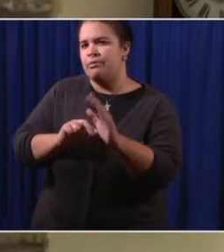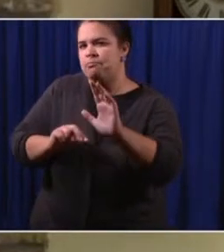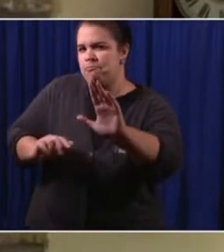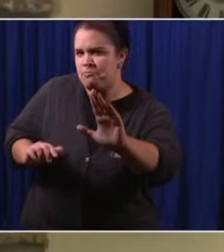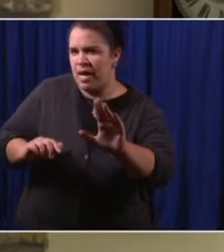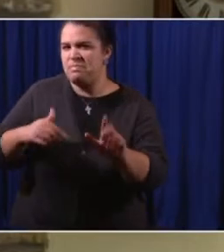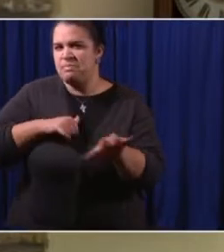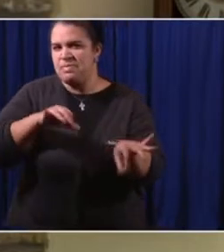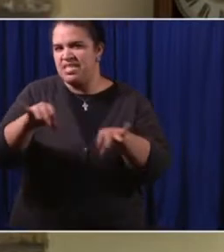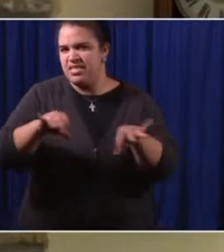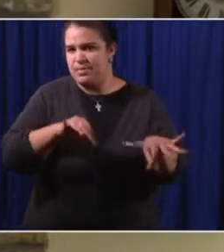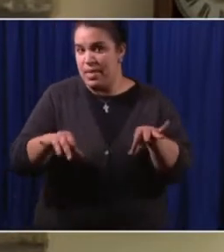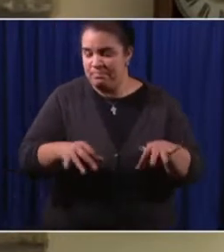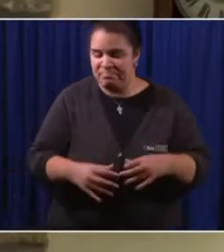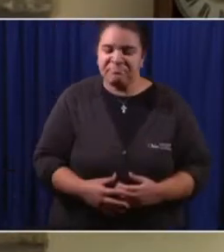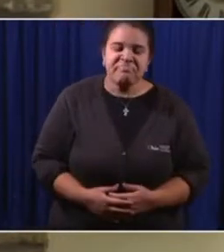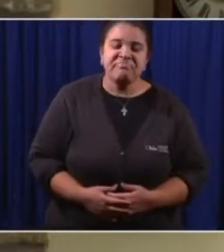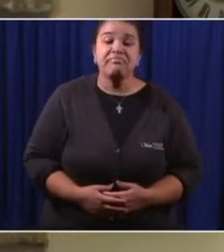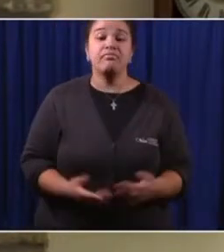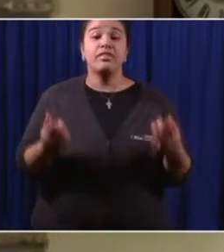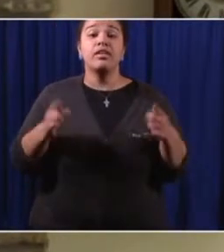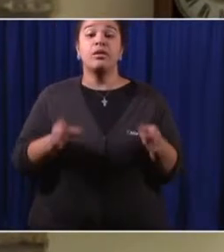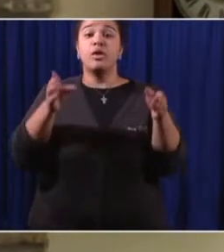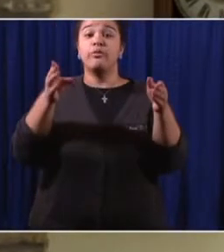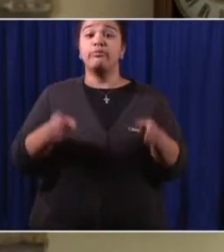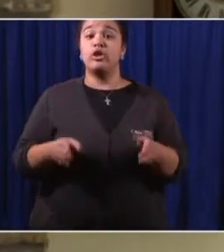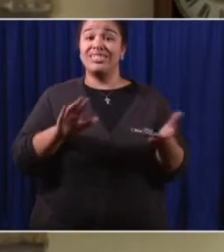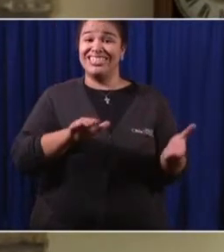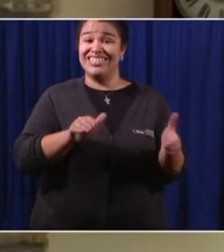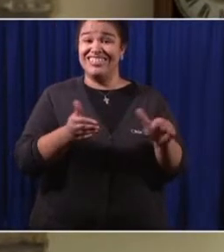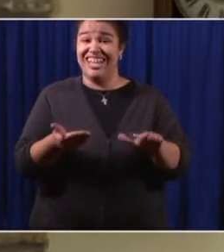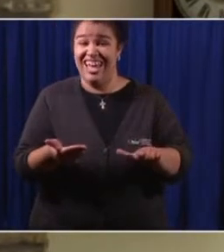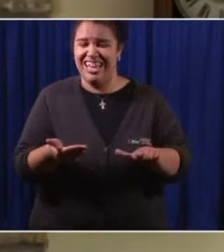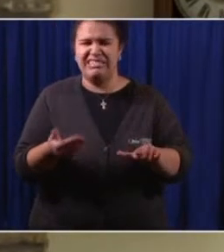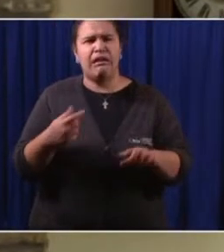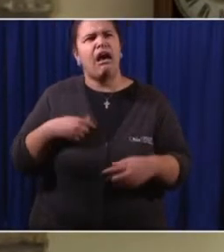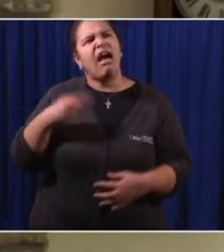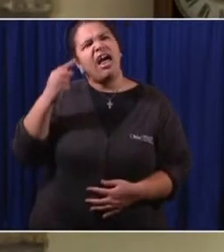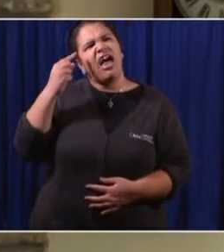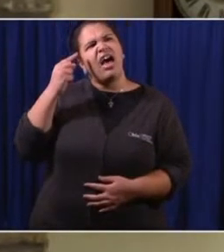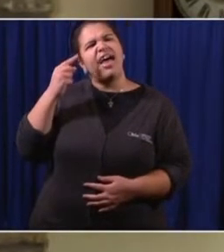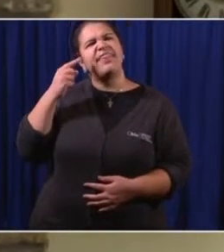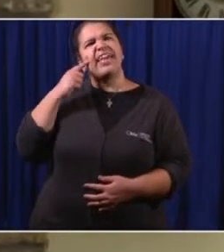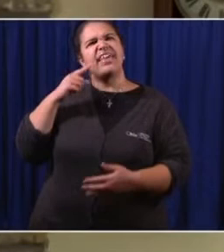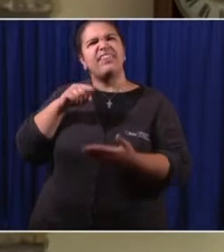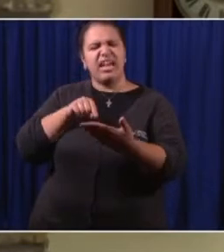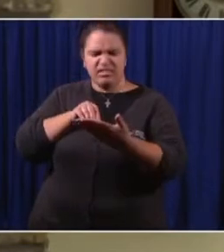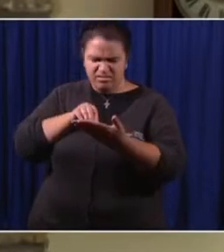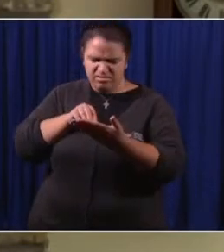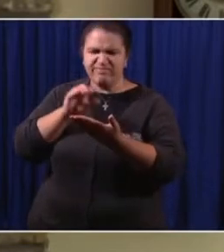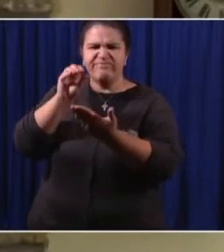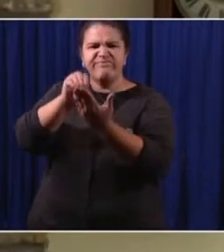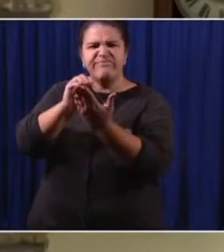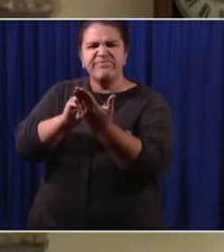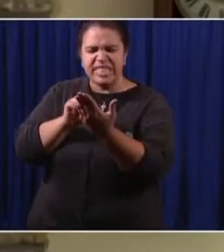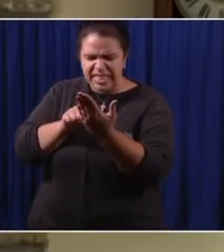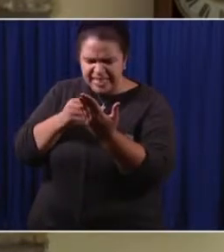someone dies, I think they had like 6% were only listed as